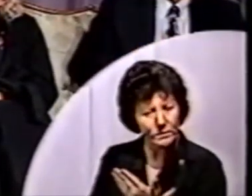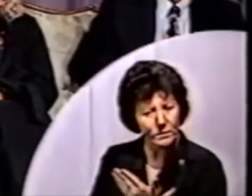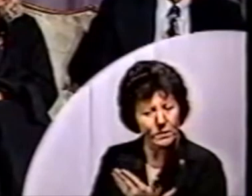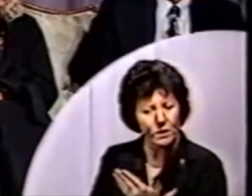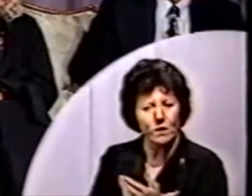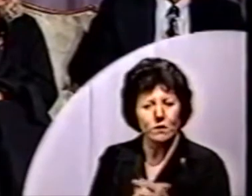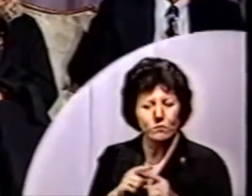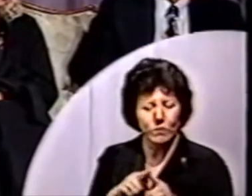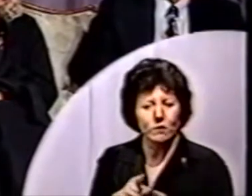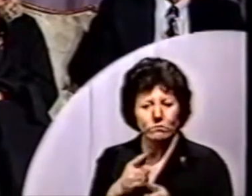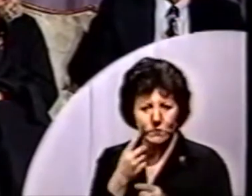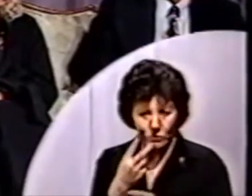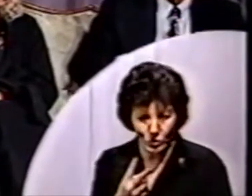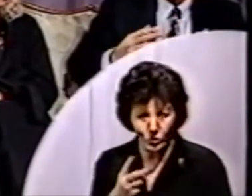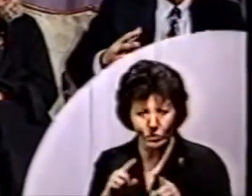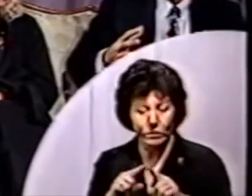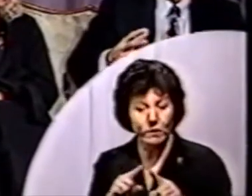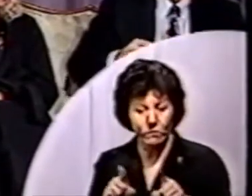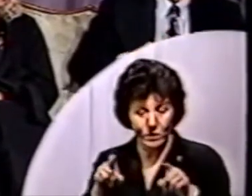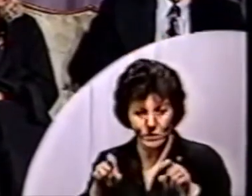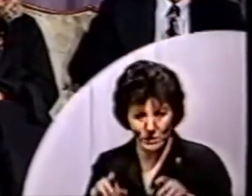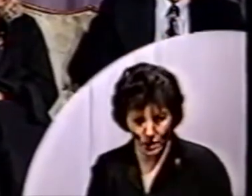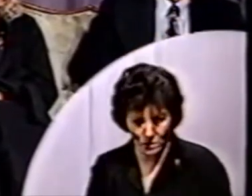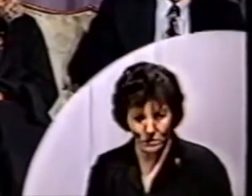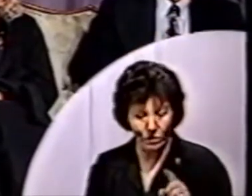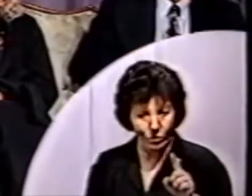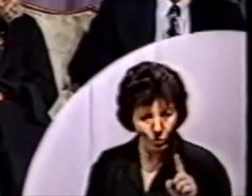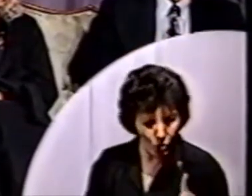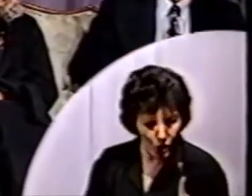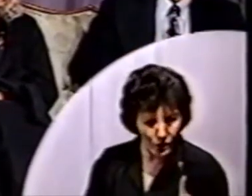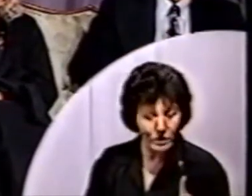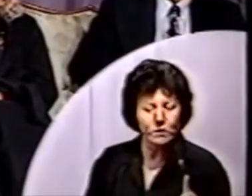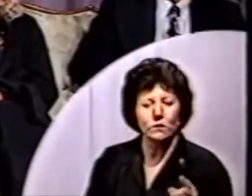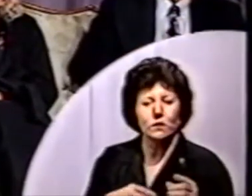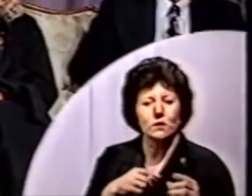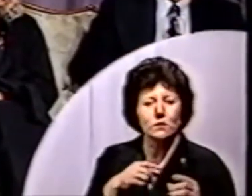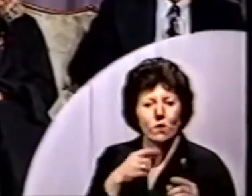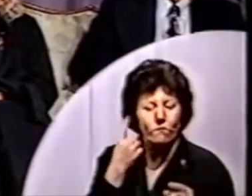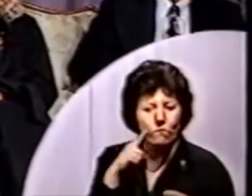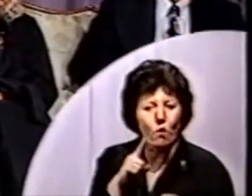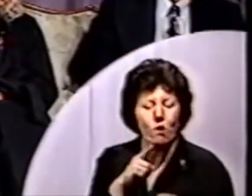responses and help people to prevent HIV infection.